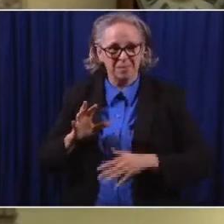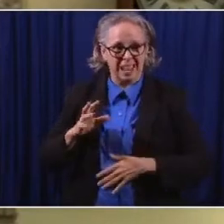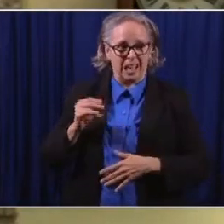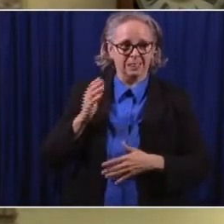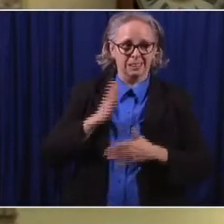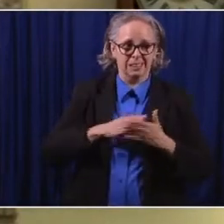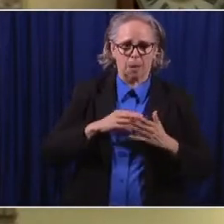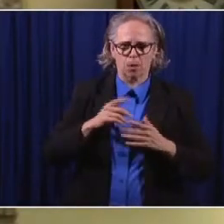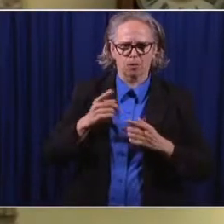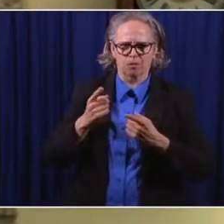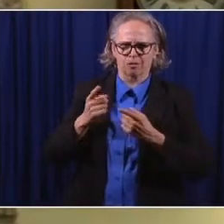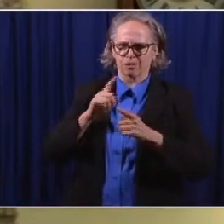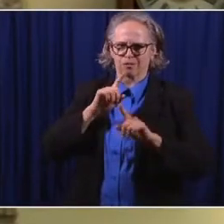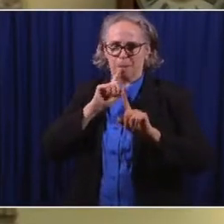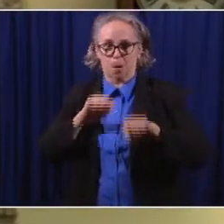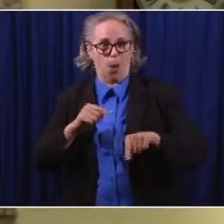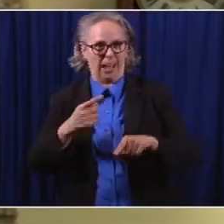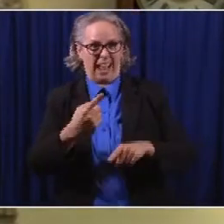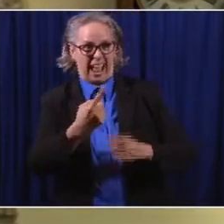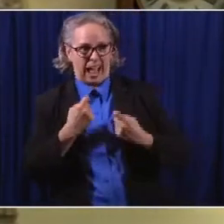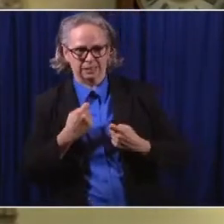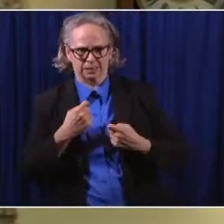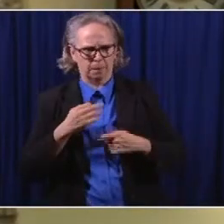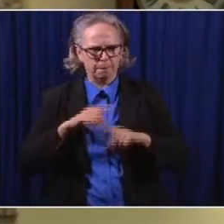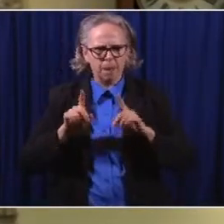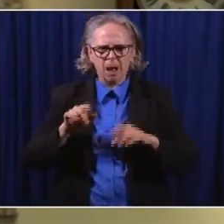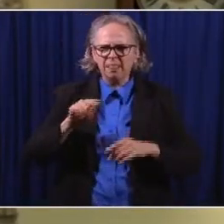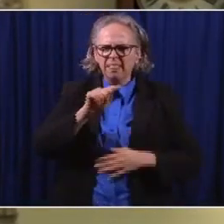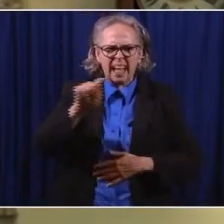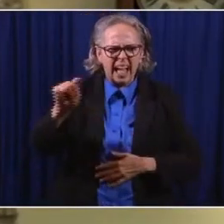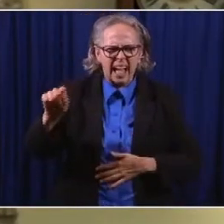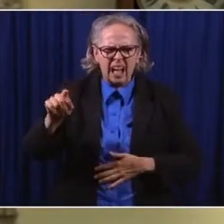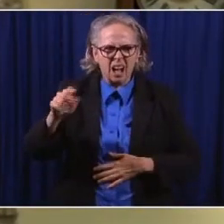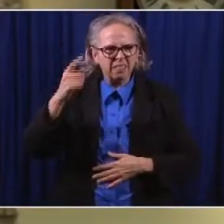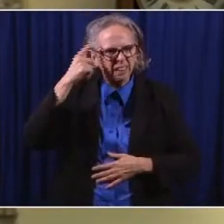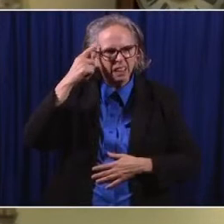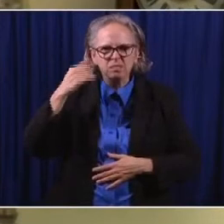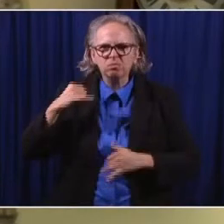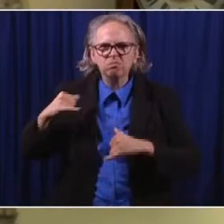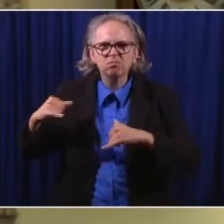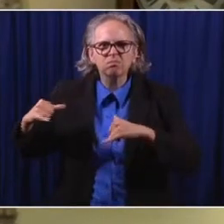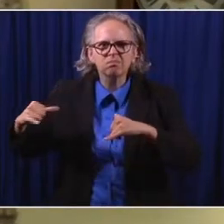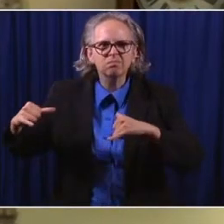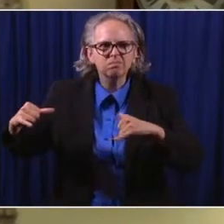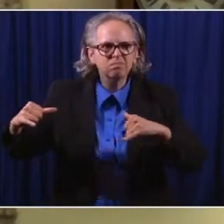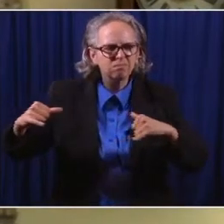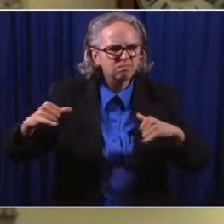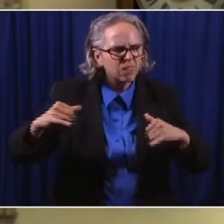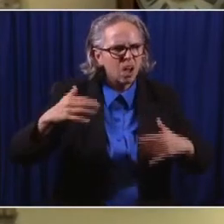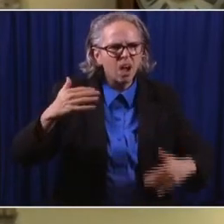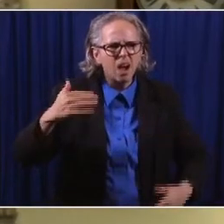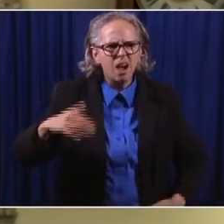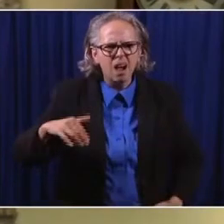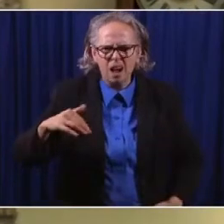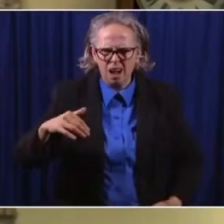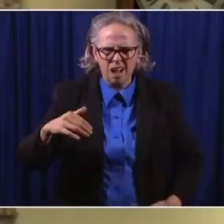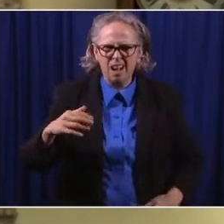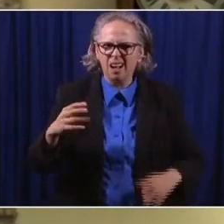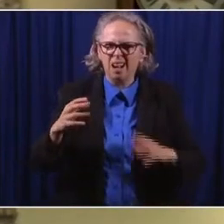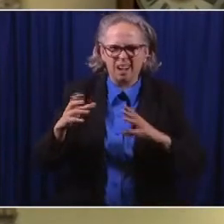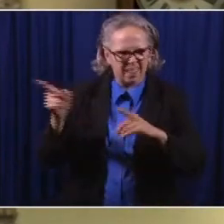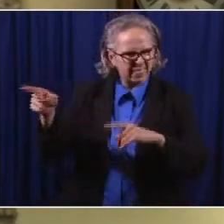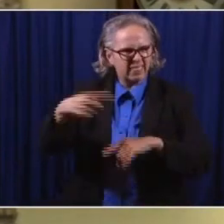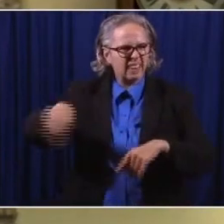but I think almost in every TV station when I did an interview, they said that the most frequently asked